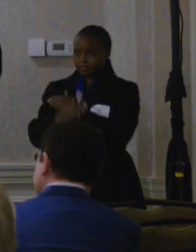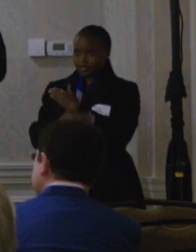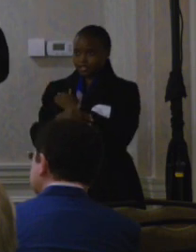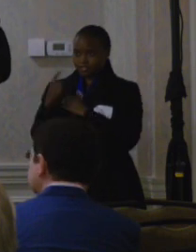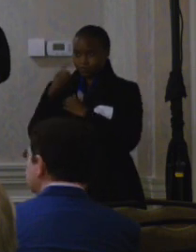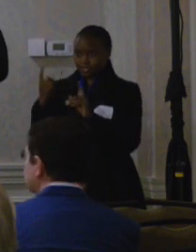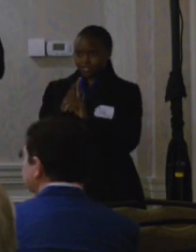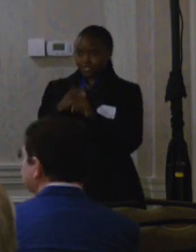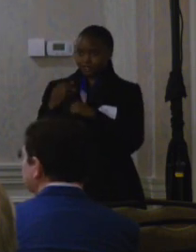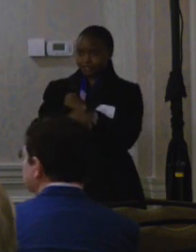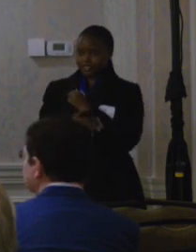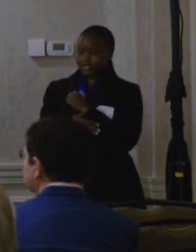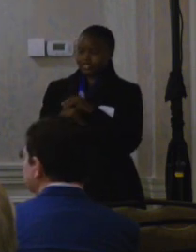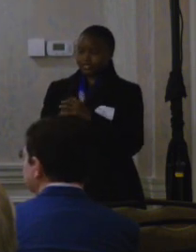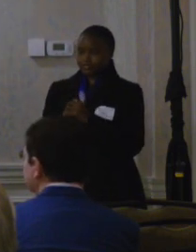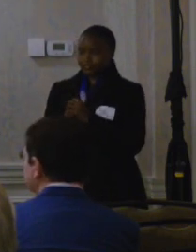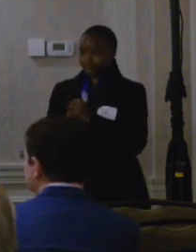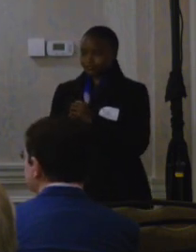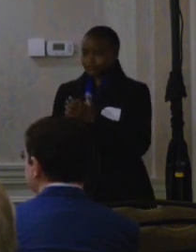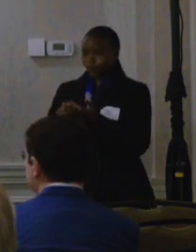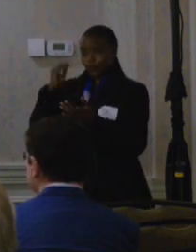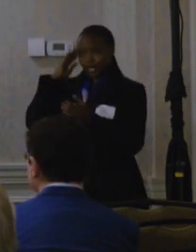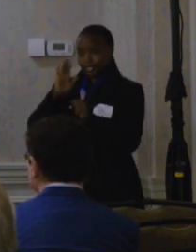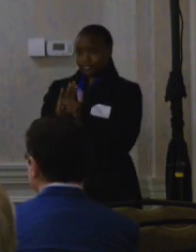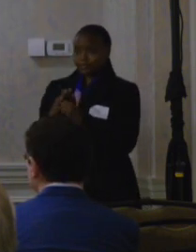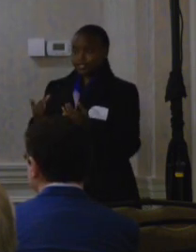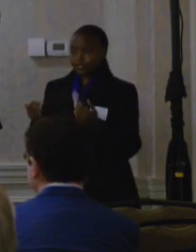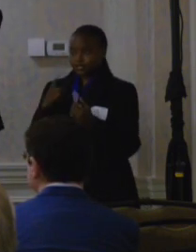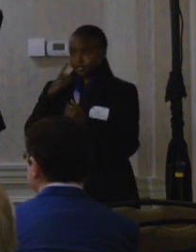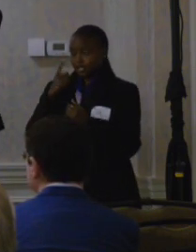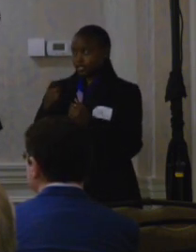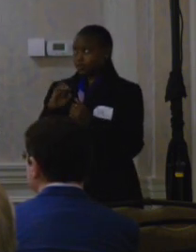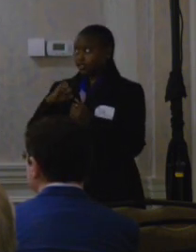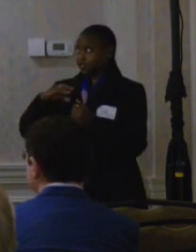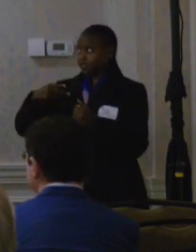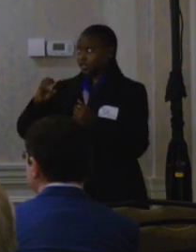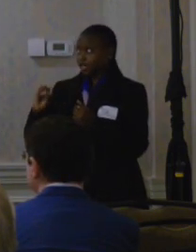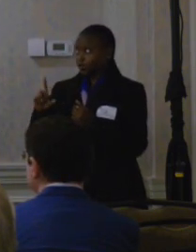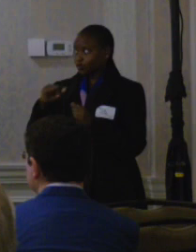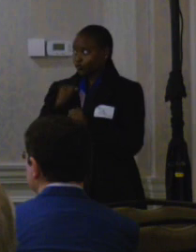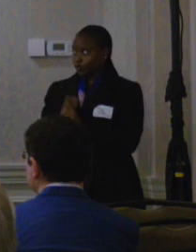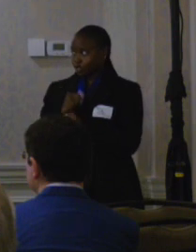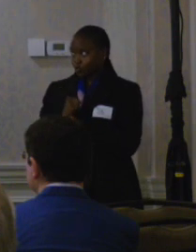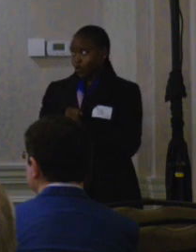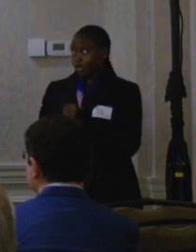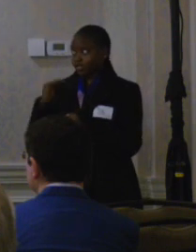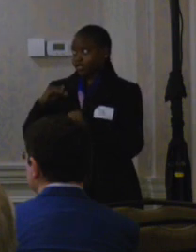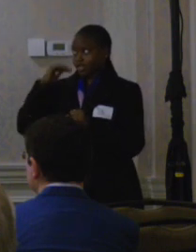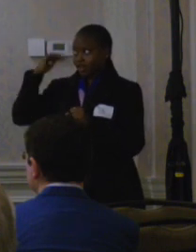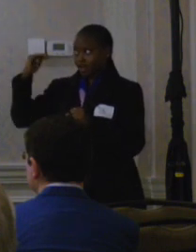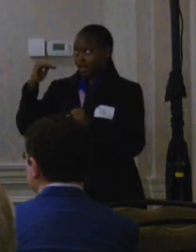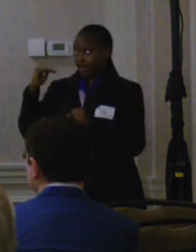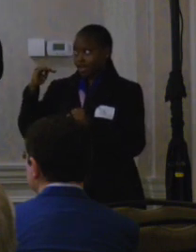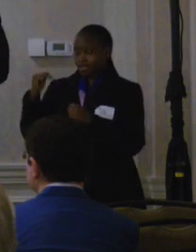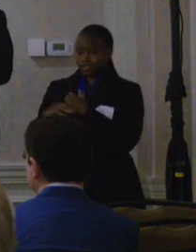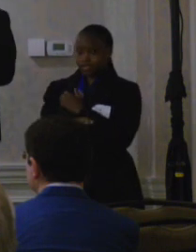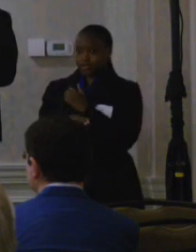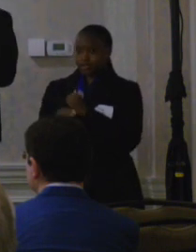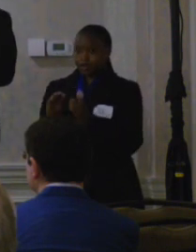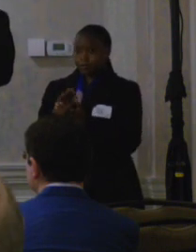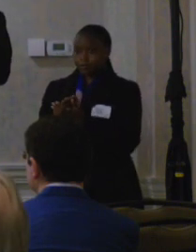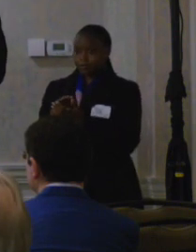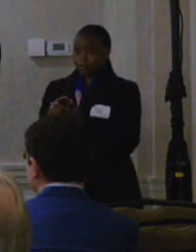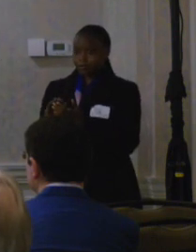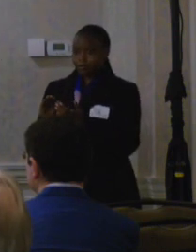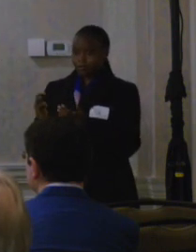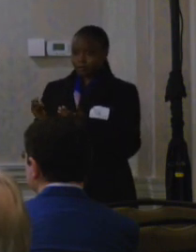of countries. So we learned a number of things, and you can see echoes here of what has worked in high-income countries, right? So a